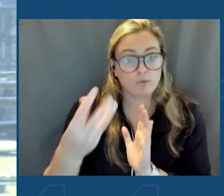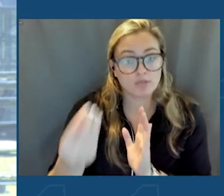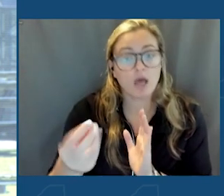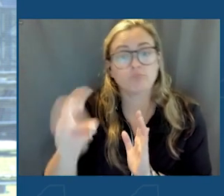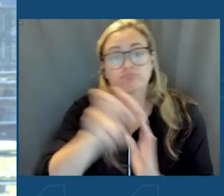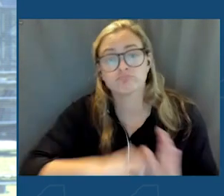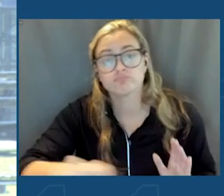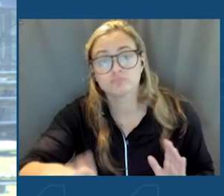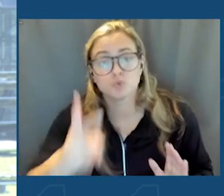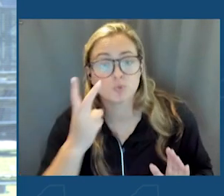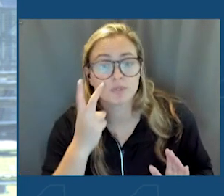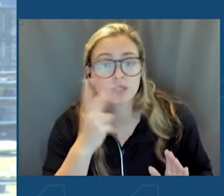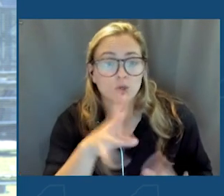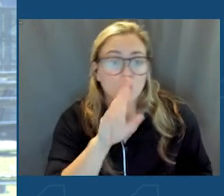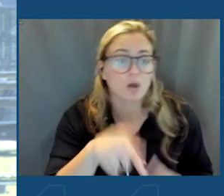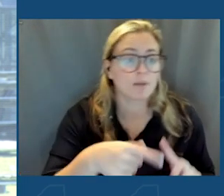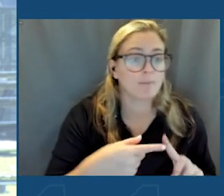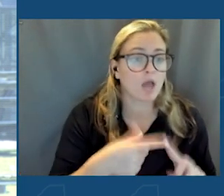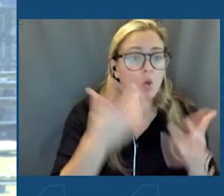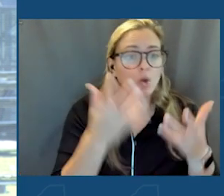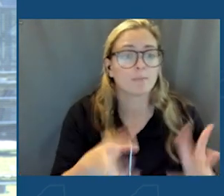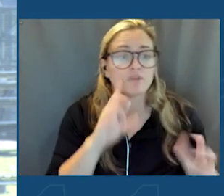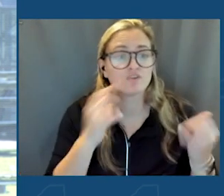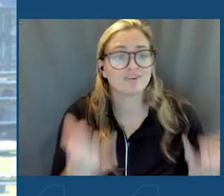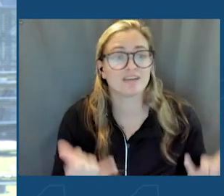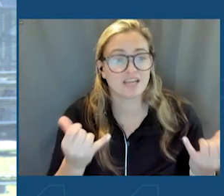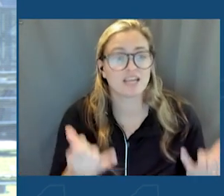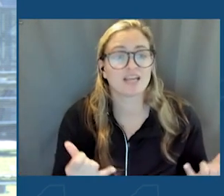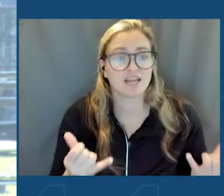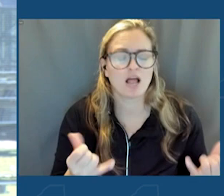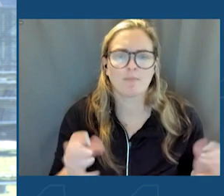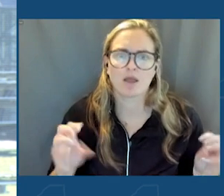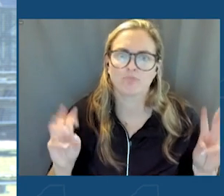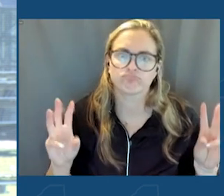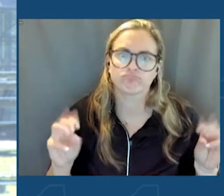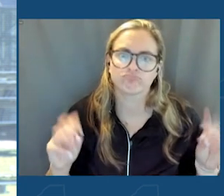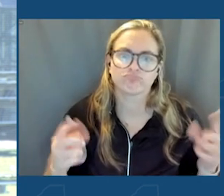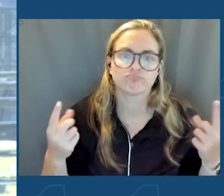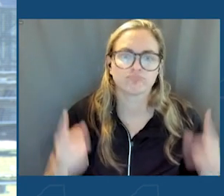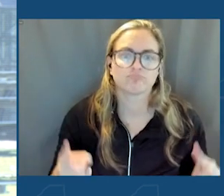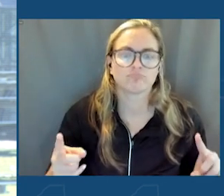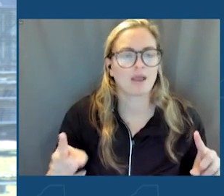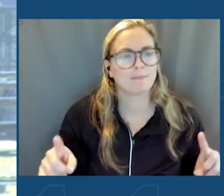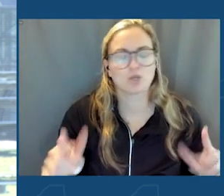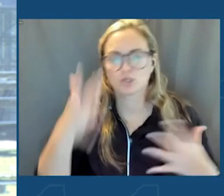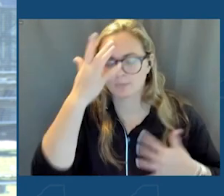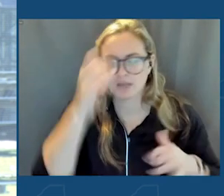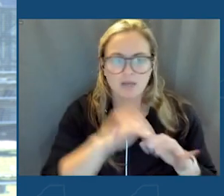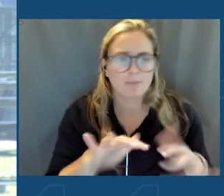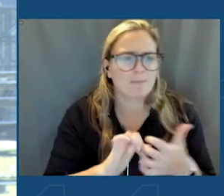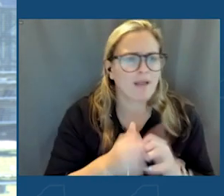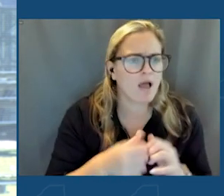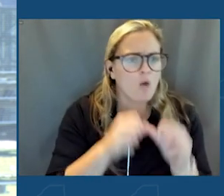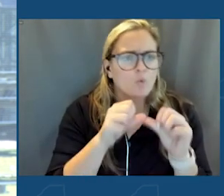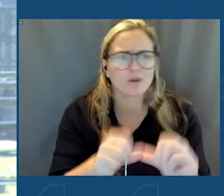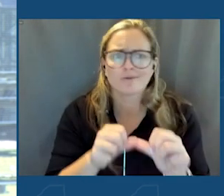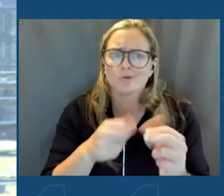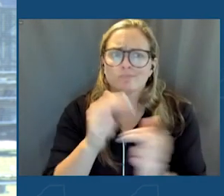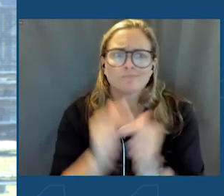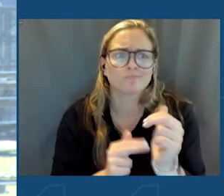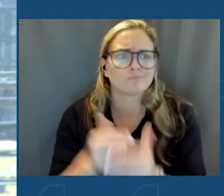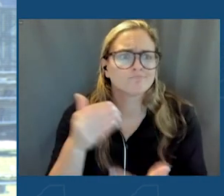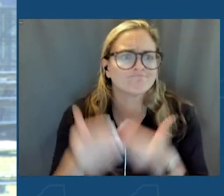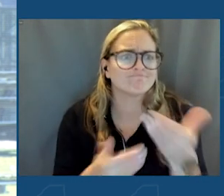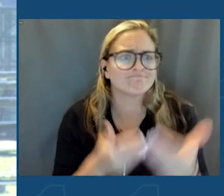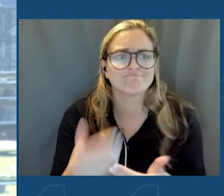see what we're going to be talking about, the completion of today. And I just thought, I'm in awe of what was going on during this pandemic, but also how you just kept it all going. That we did not